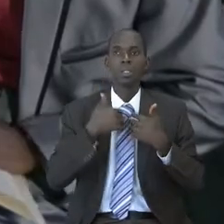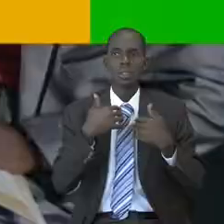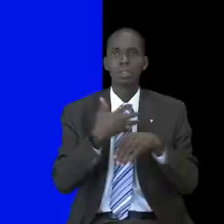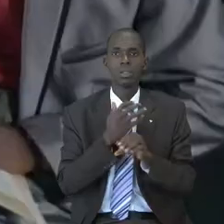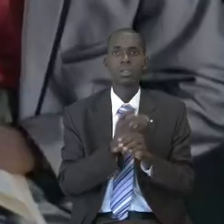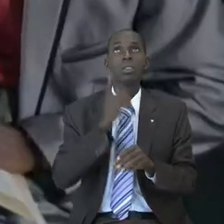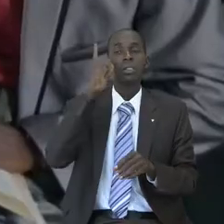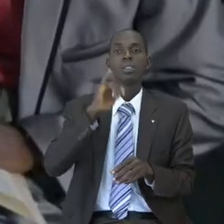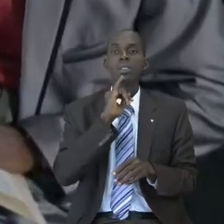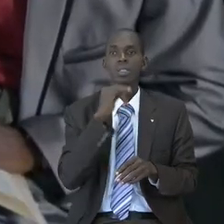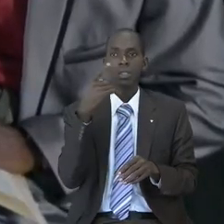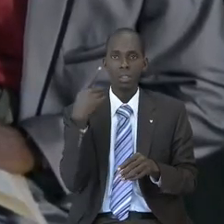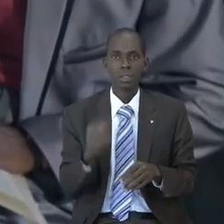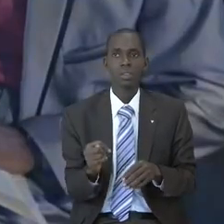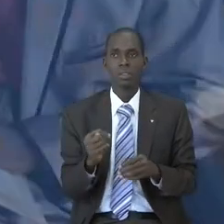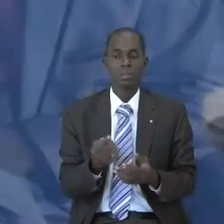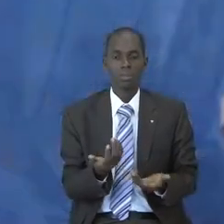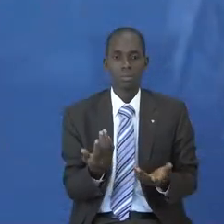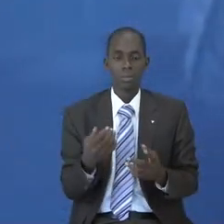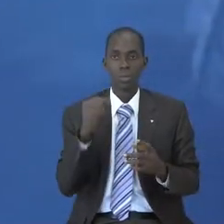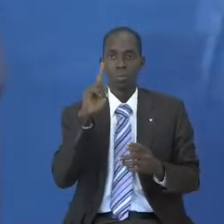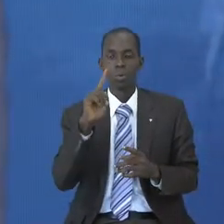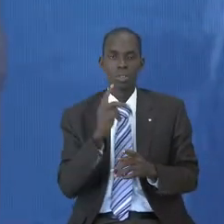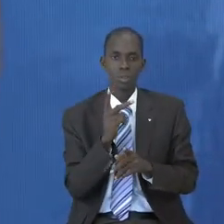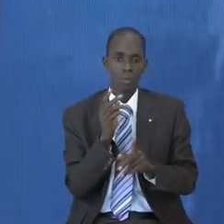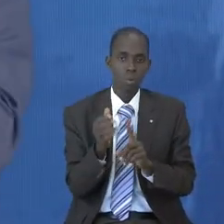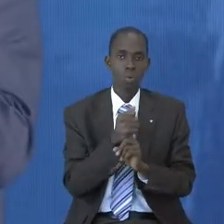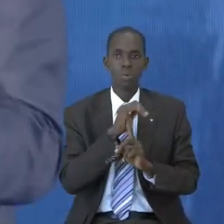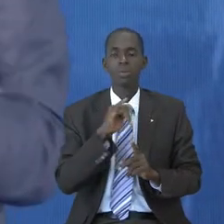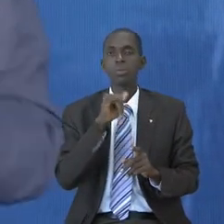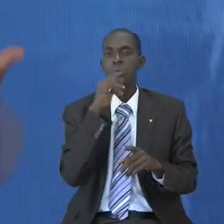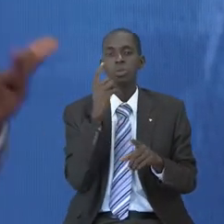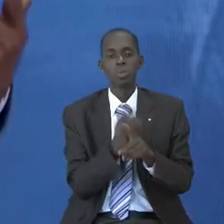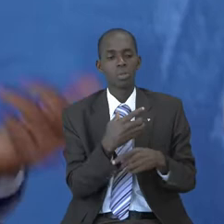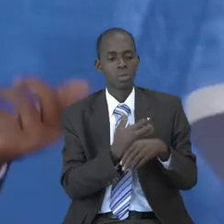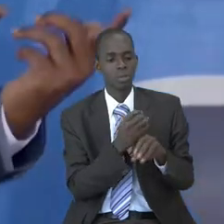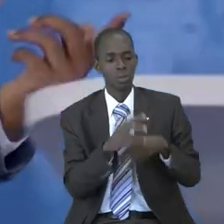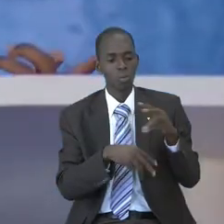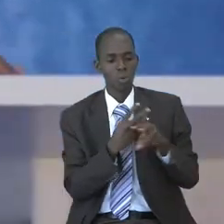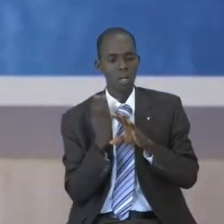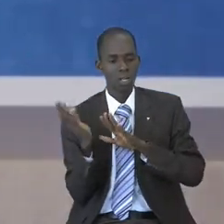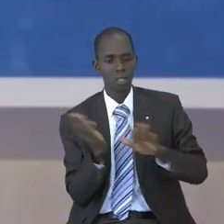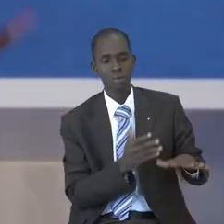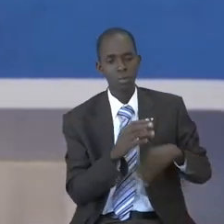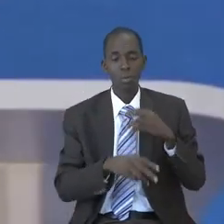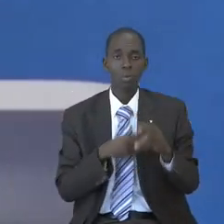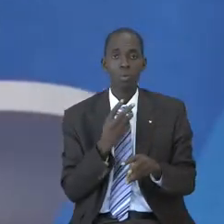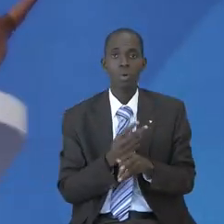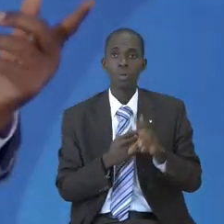upholder. He didn't just create the world and then abandon the world. He is also